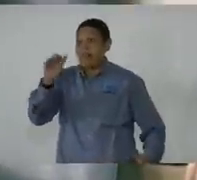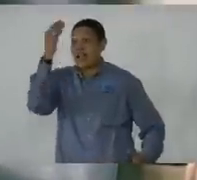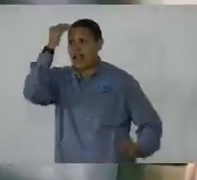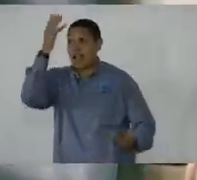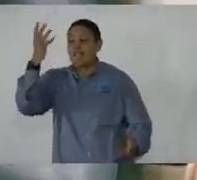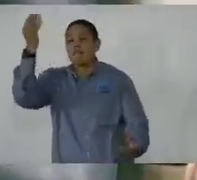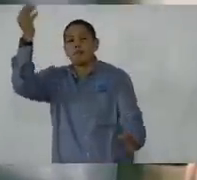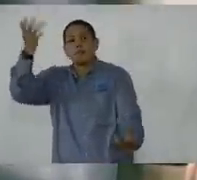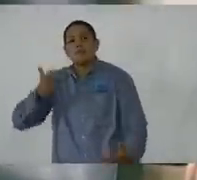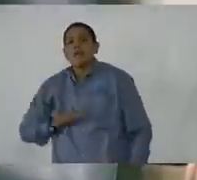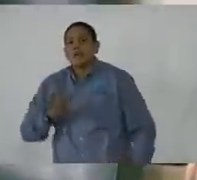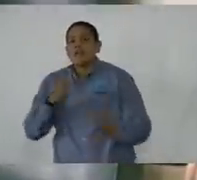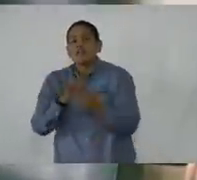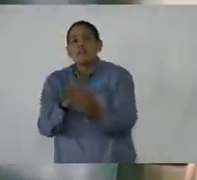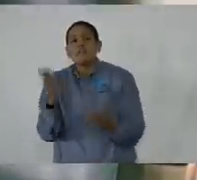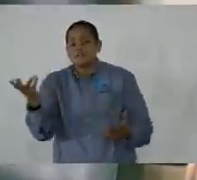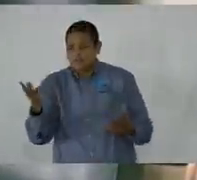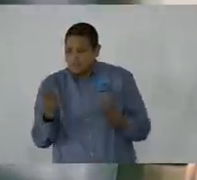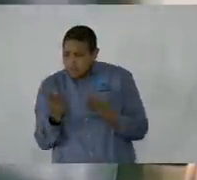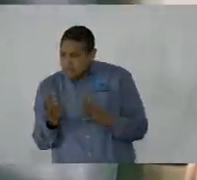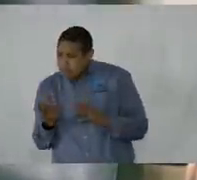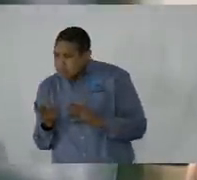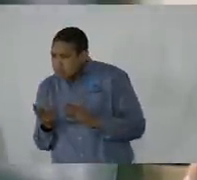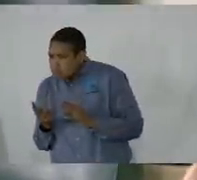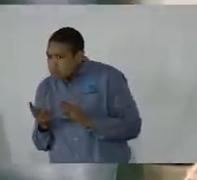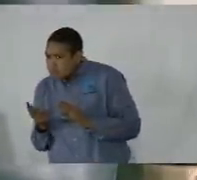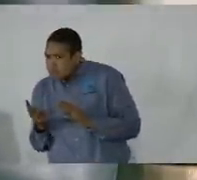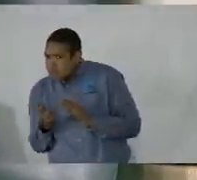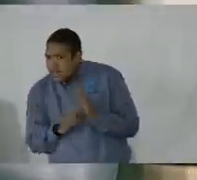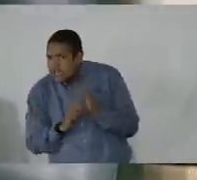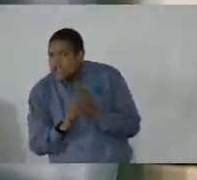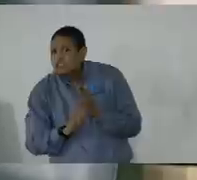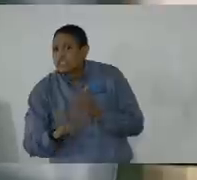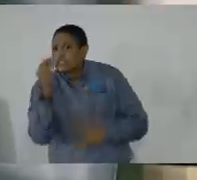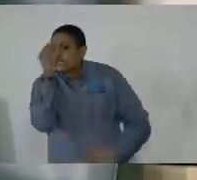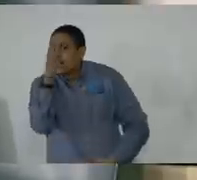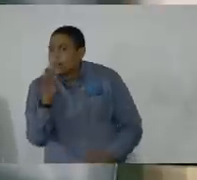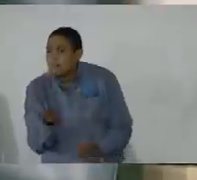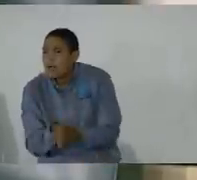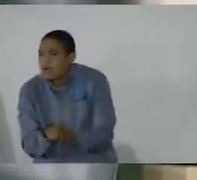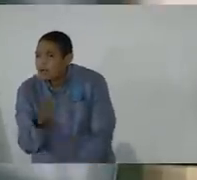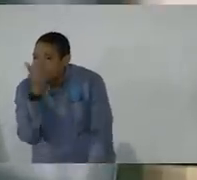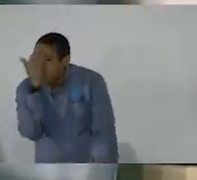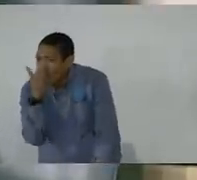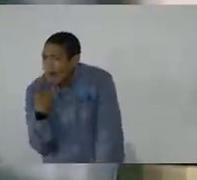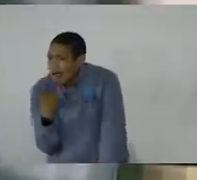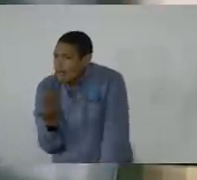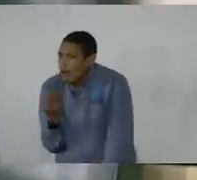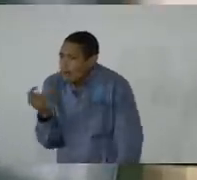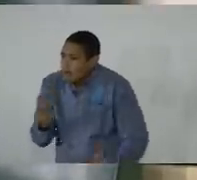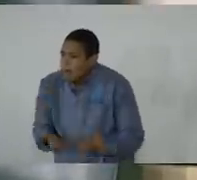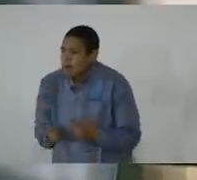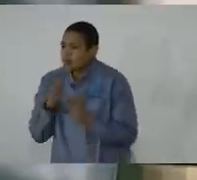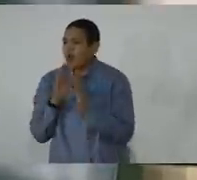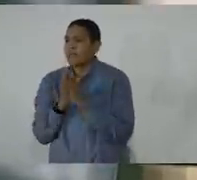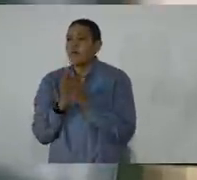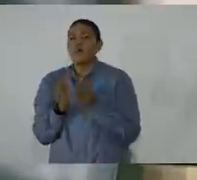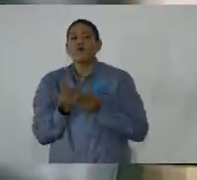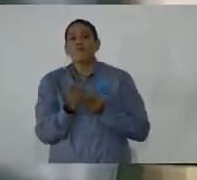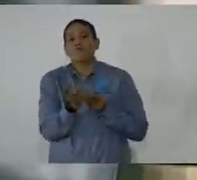us about literacy. It will tell us about your background. And so when we are talking about getting booklets to hand